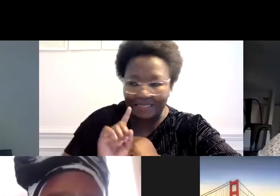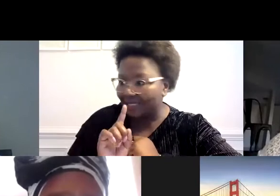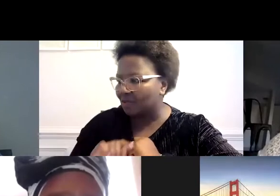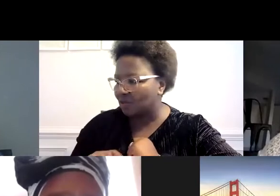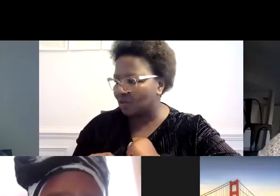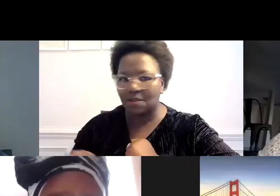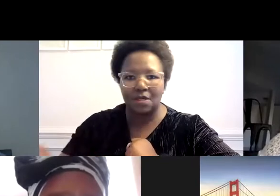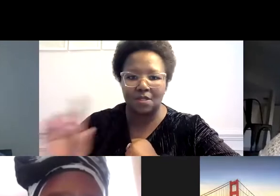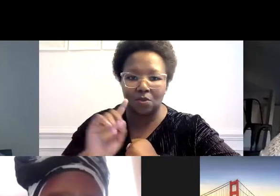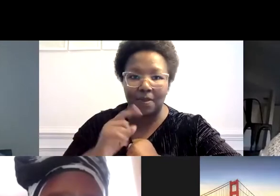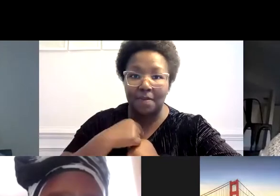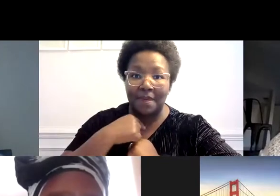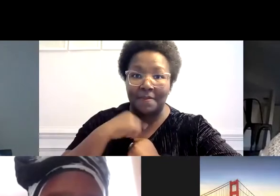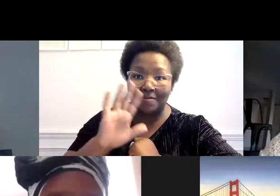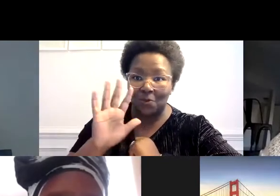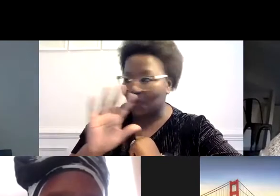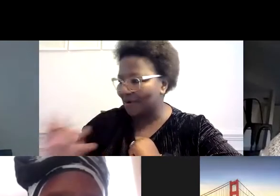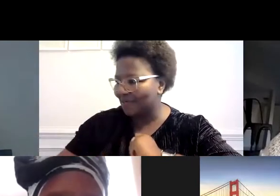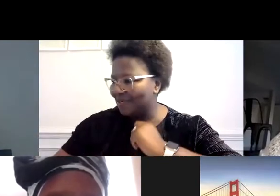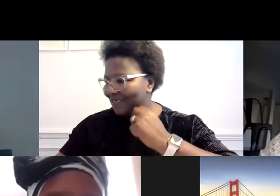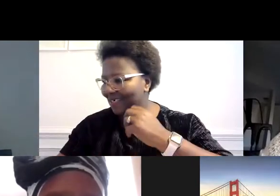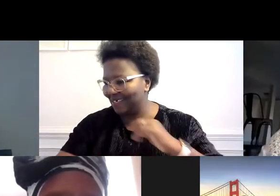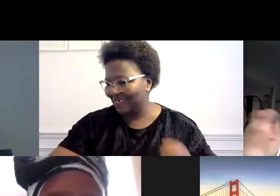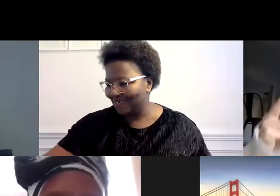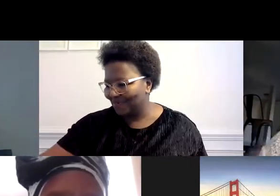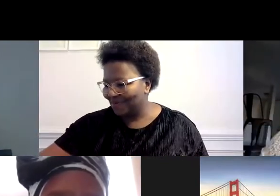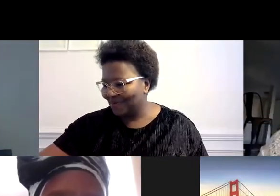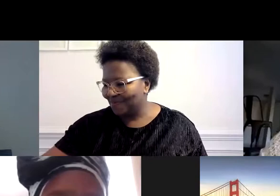Oh, it's echoing. Oh, okay.